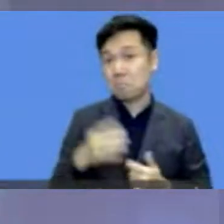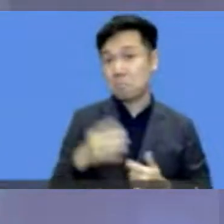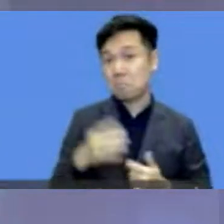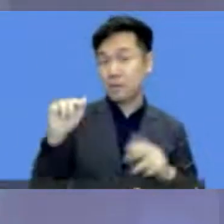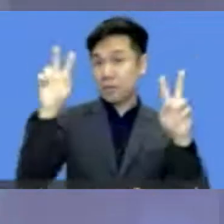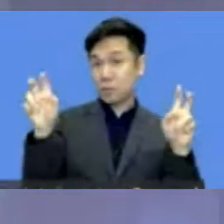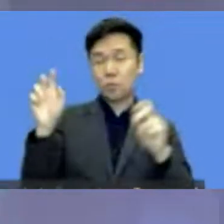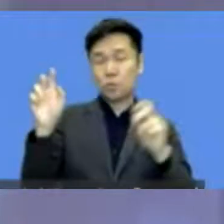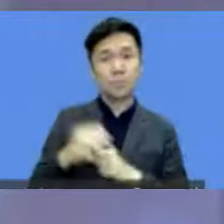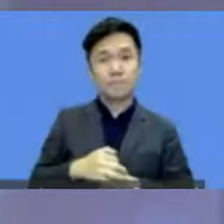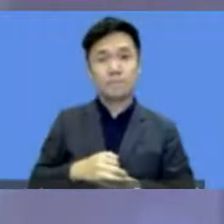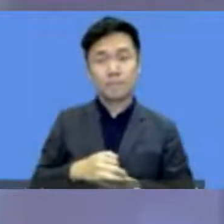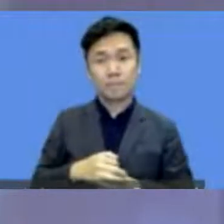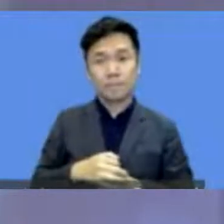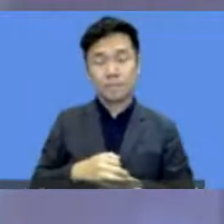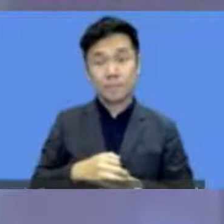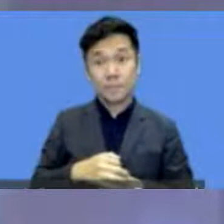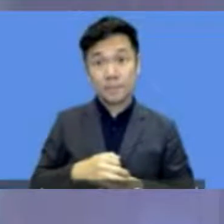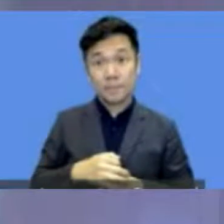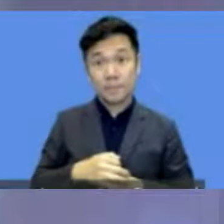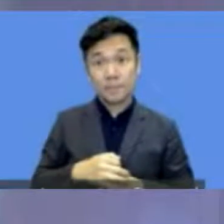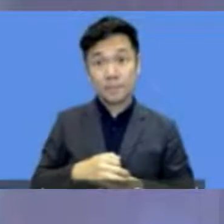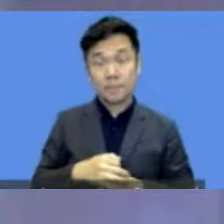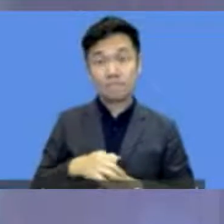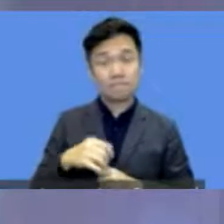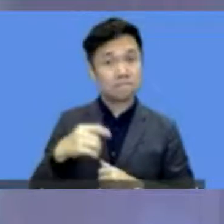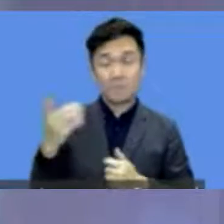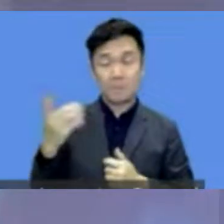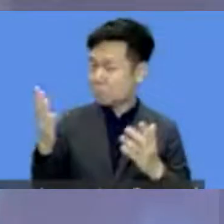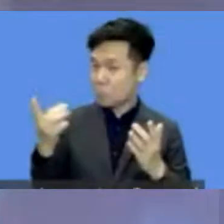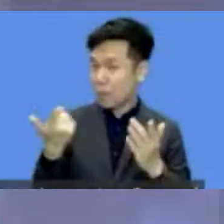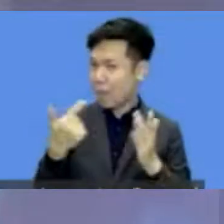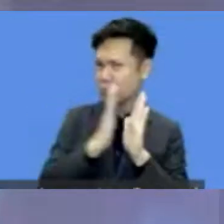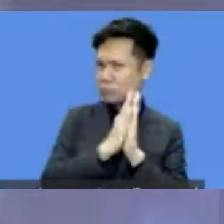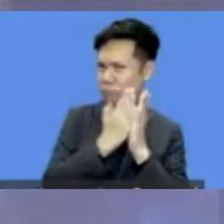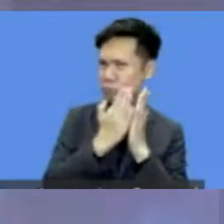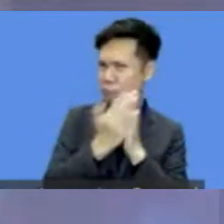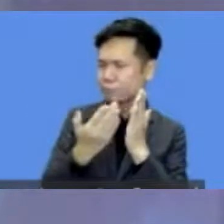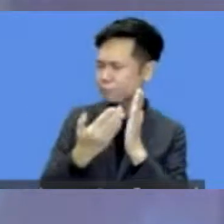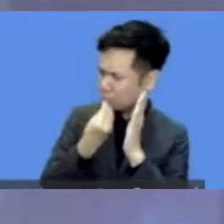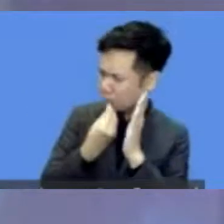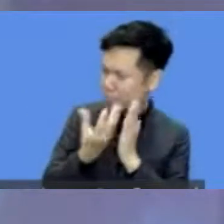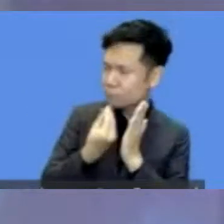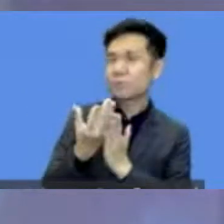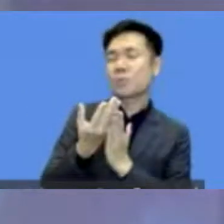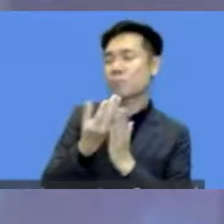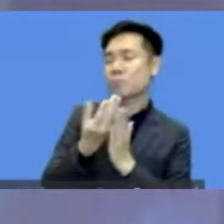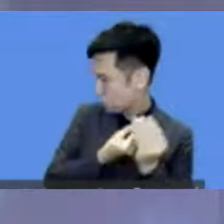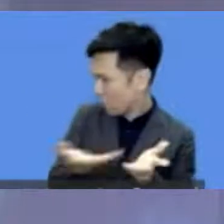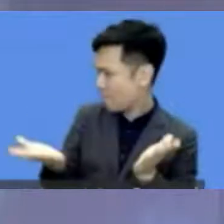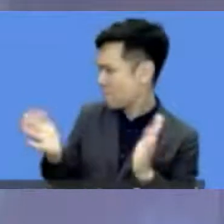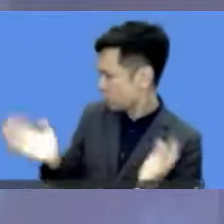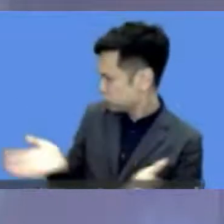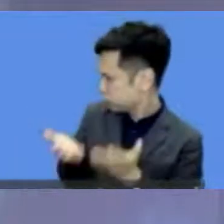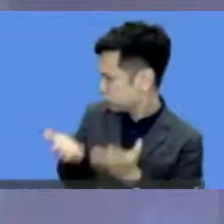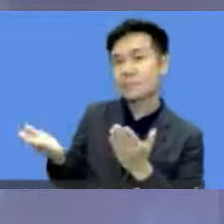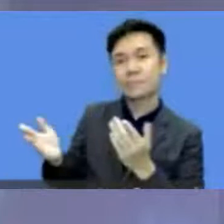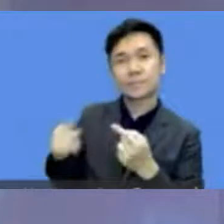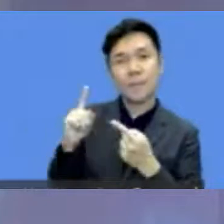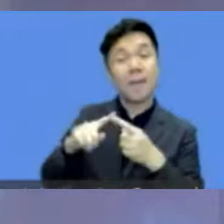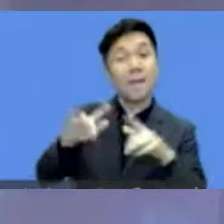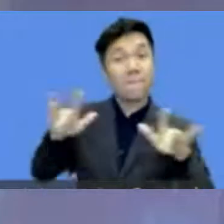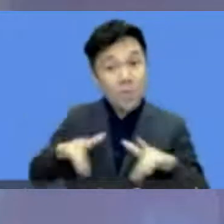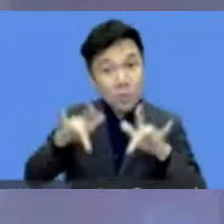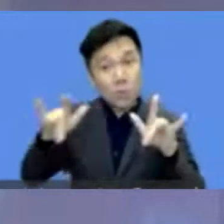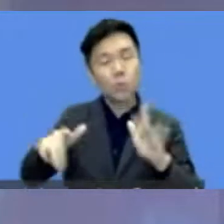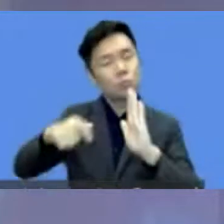kind of thing where they promote STEM education. There are some things that are focusing on videos that